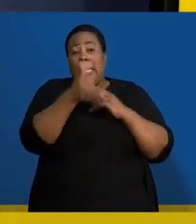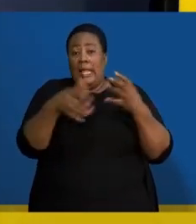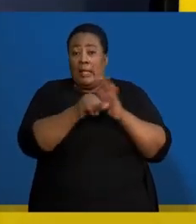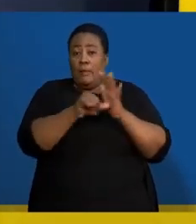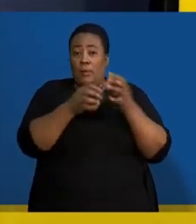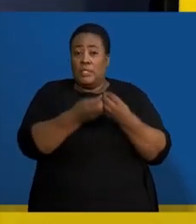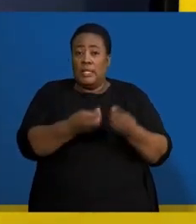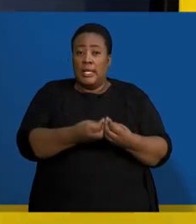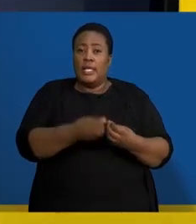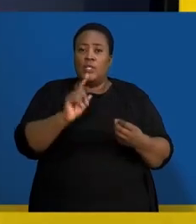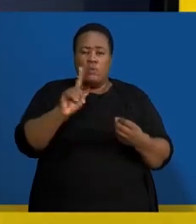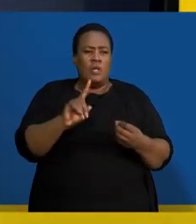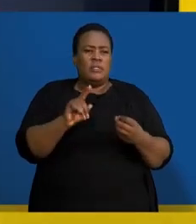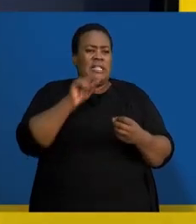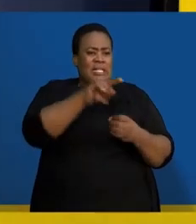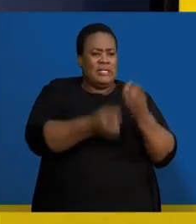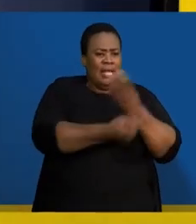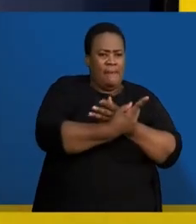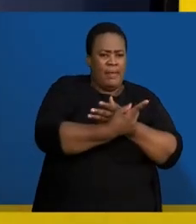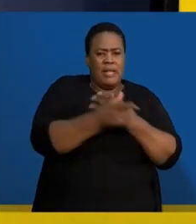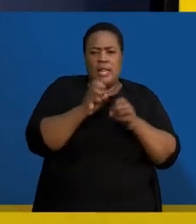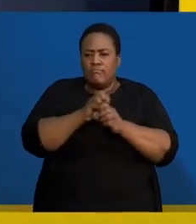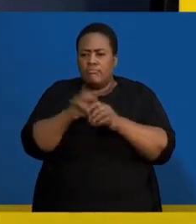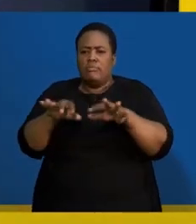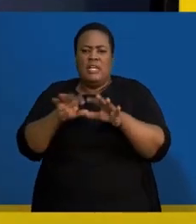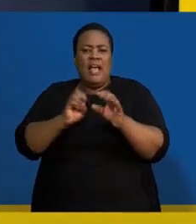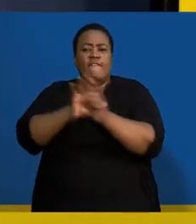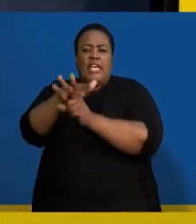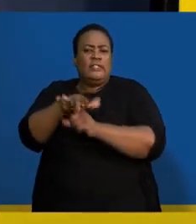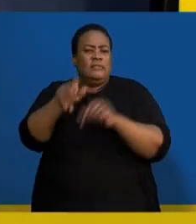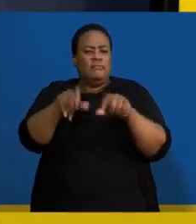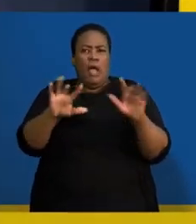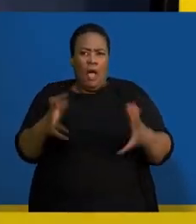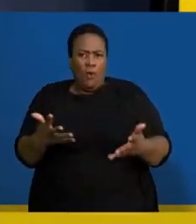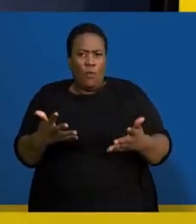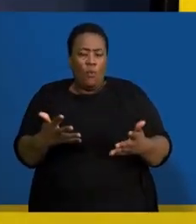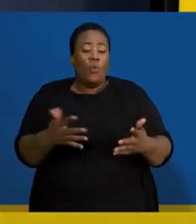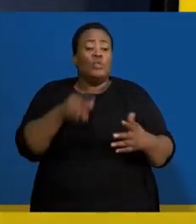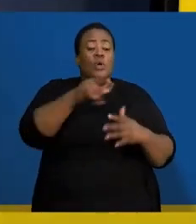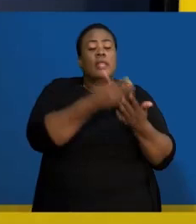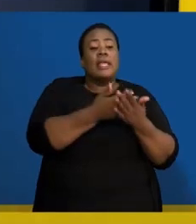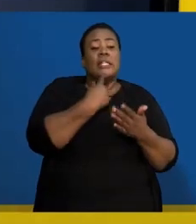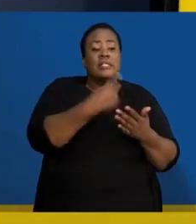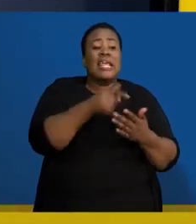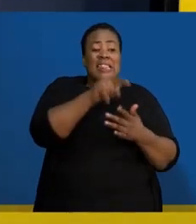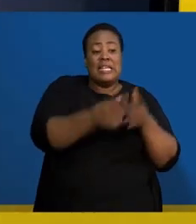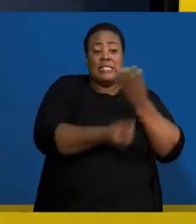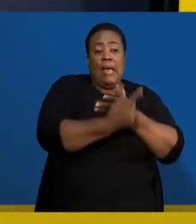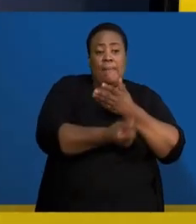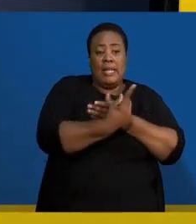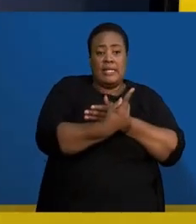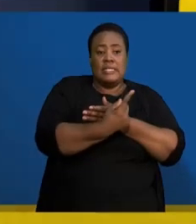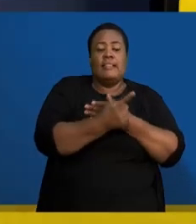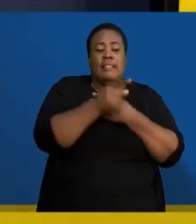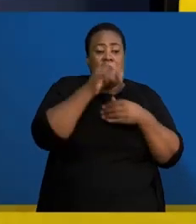history is cause and effect. So in the source, they can tell you that this is what happened and it led to this. So those things